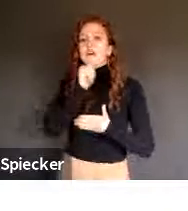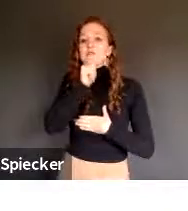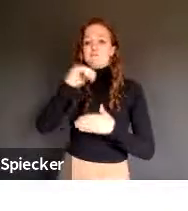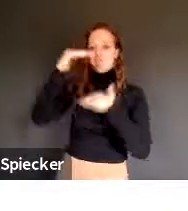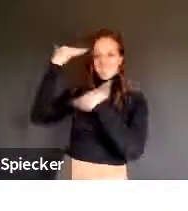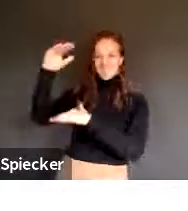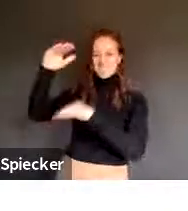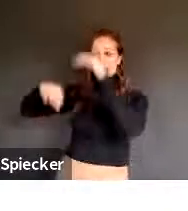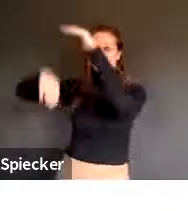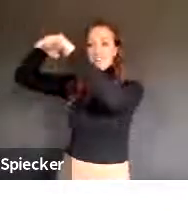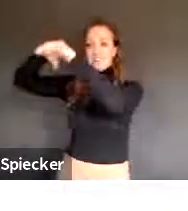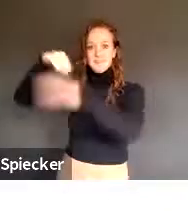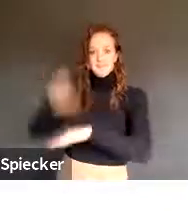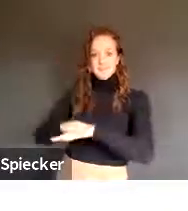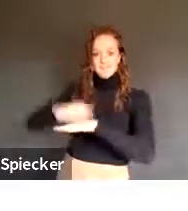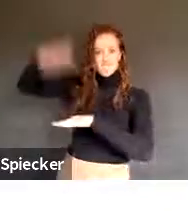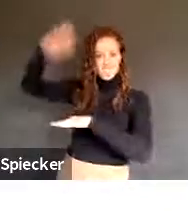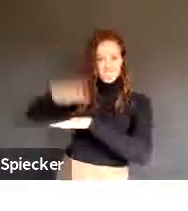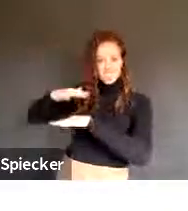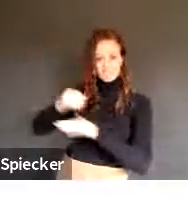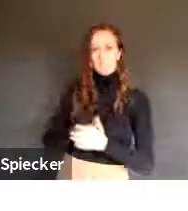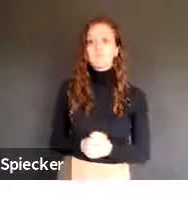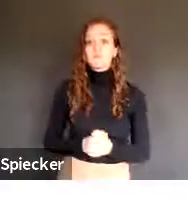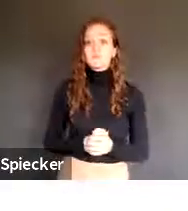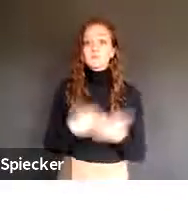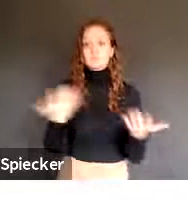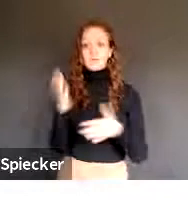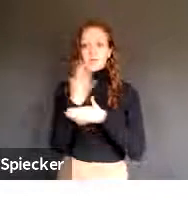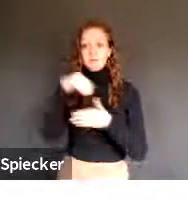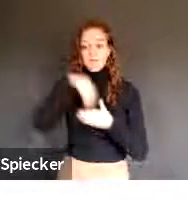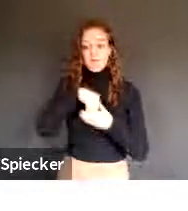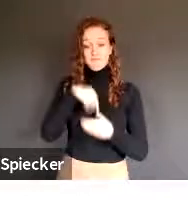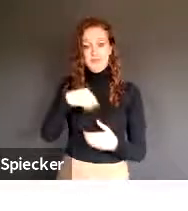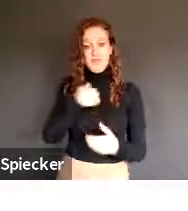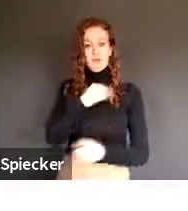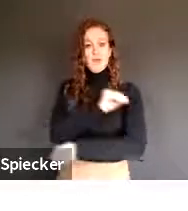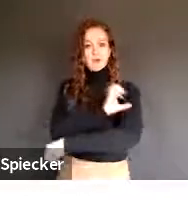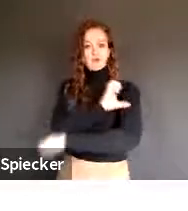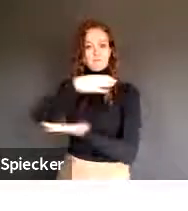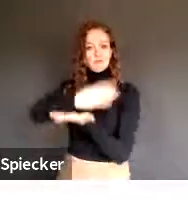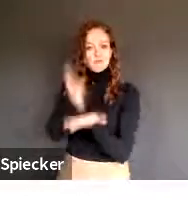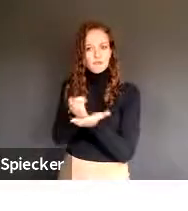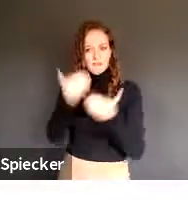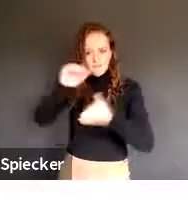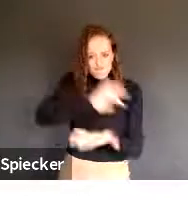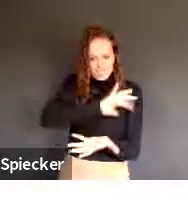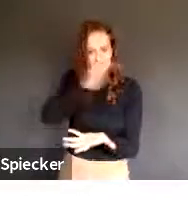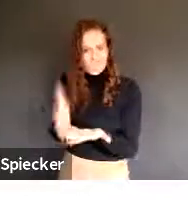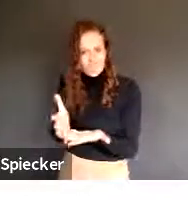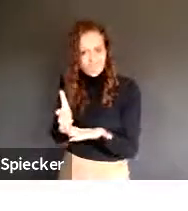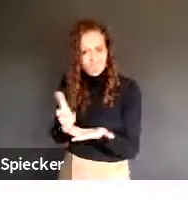such that environmental factors will then be what drives the formation of upper and lower threshold values of tolerance